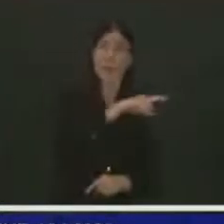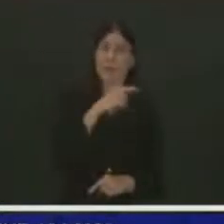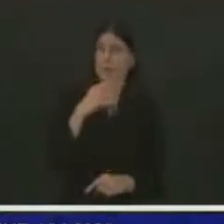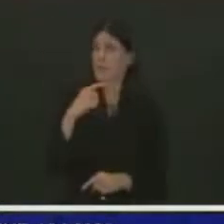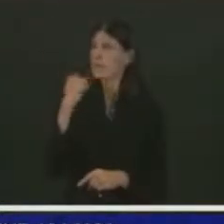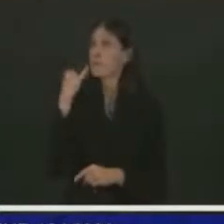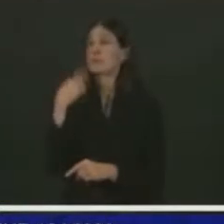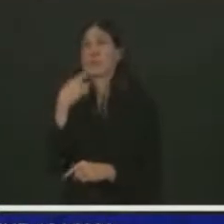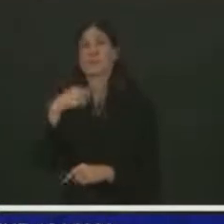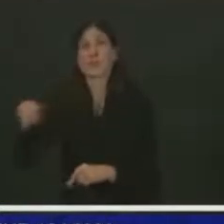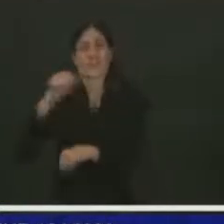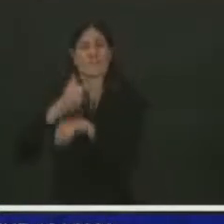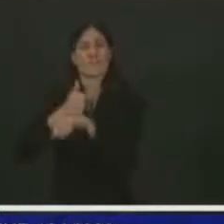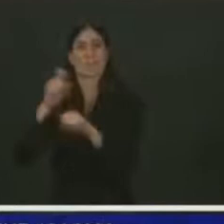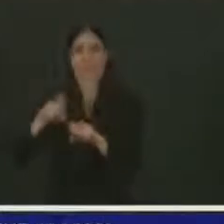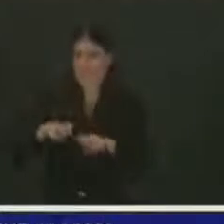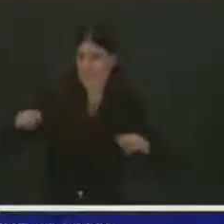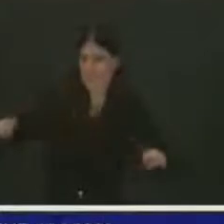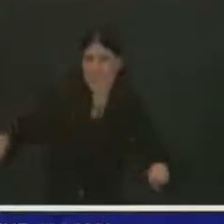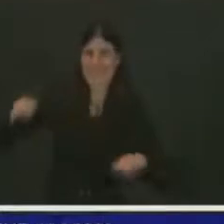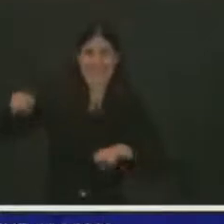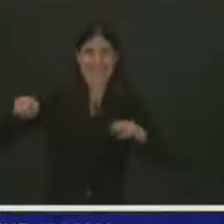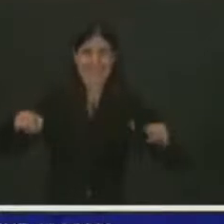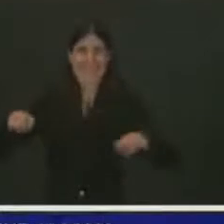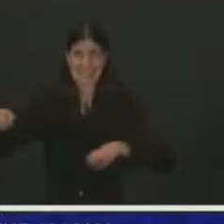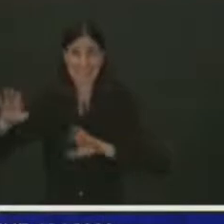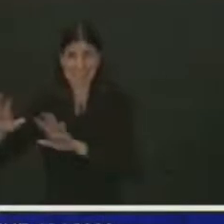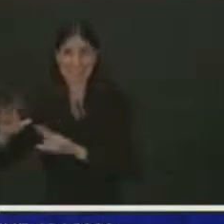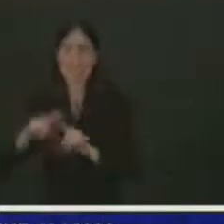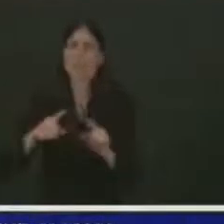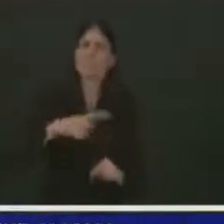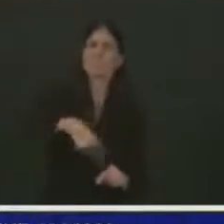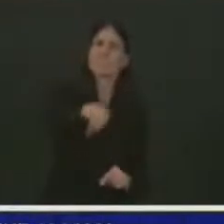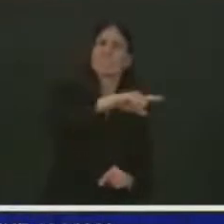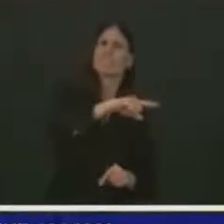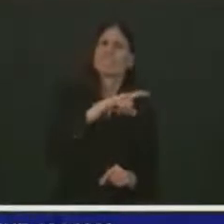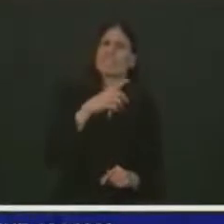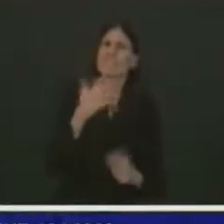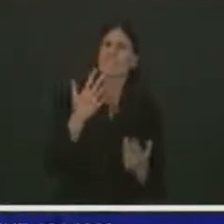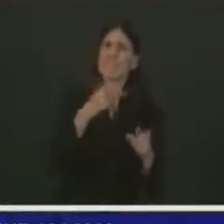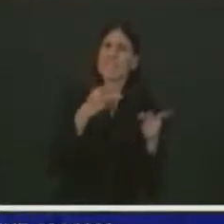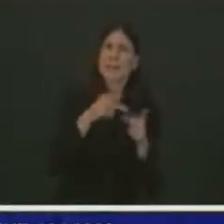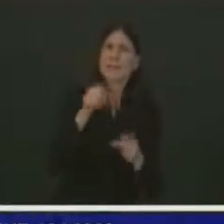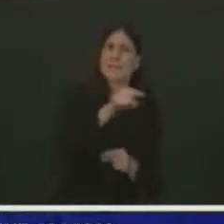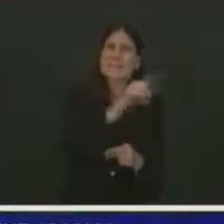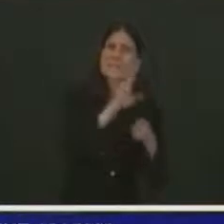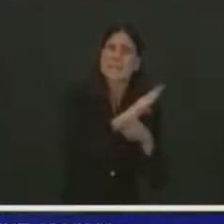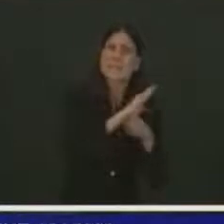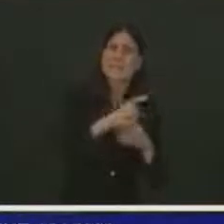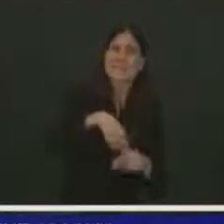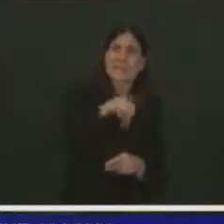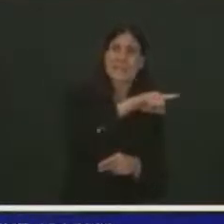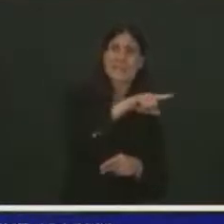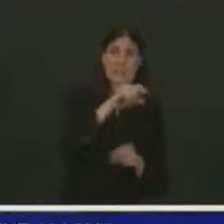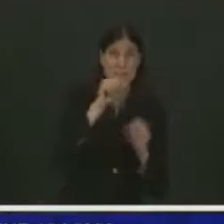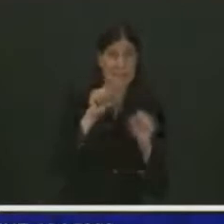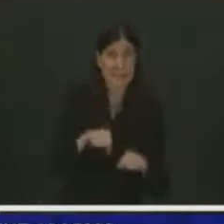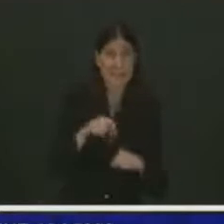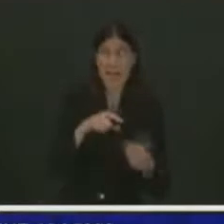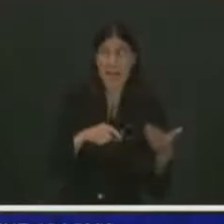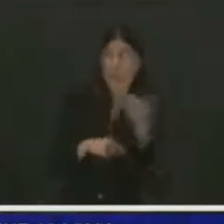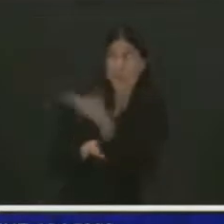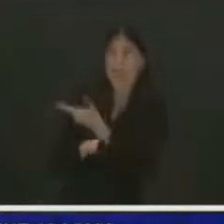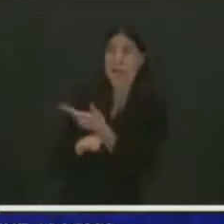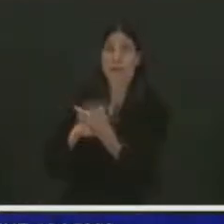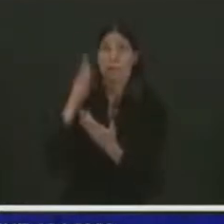all of that. So they're trying to do it and they're running up against a brick wall. So I wonder why there's no flexibility, and they see a double